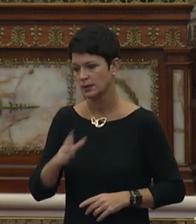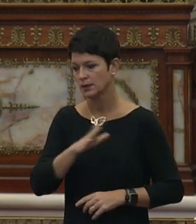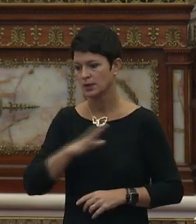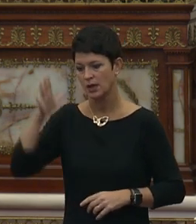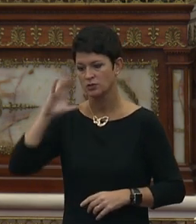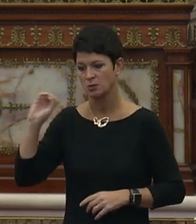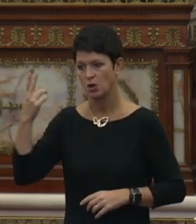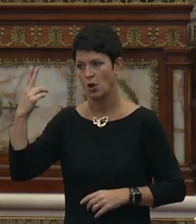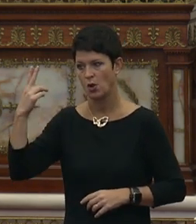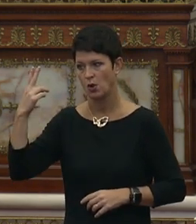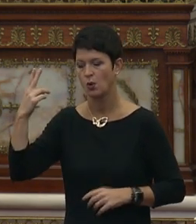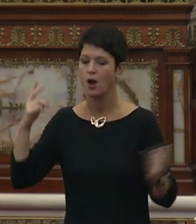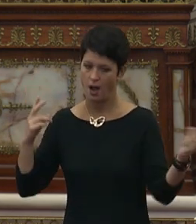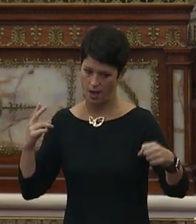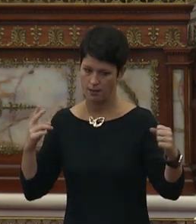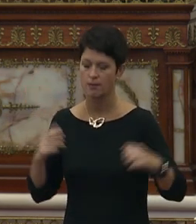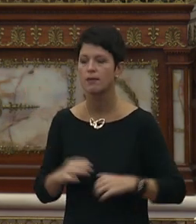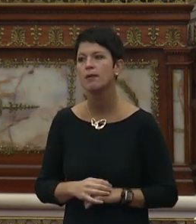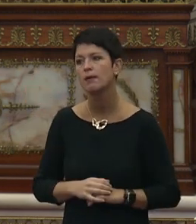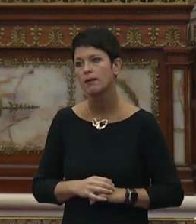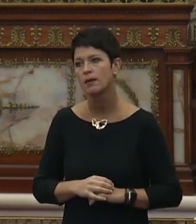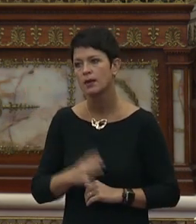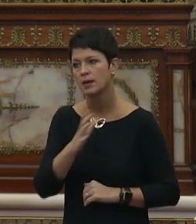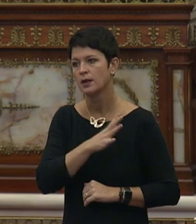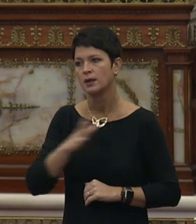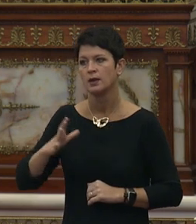Councilman O? Aye.